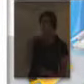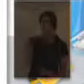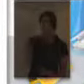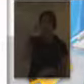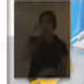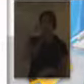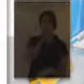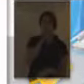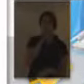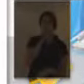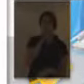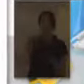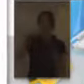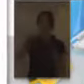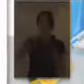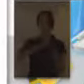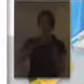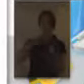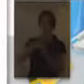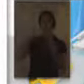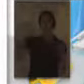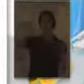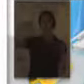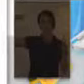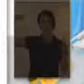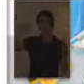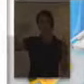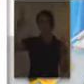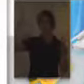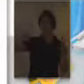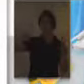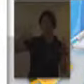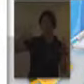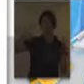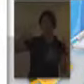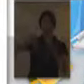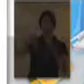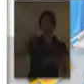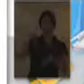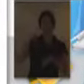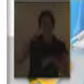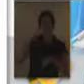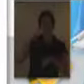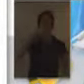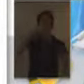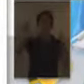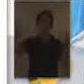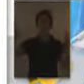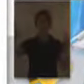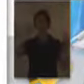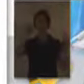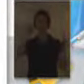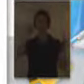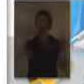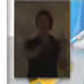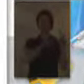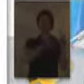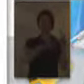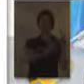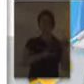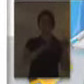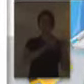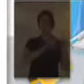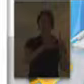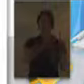would be likewise, well, light is on or light is off. Then on the bottom of the screen to the